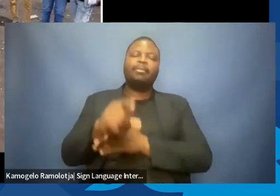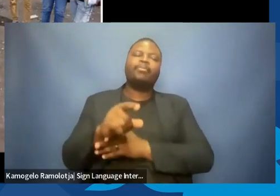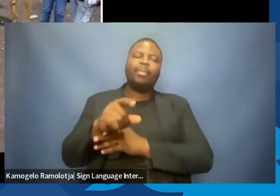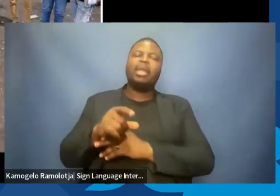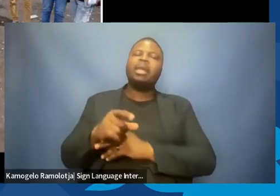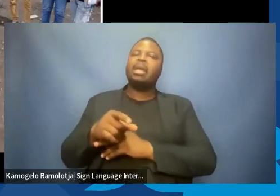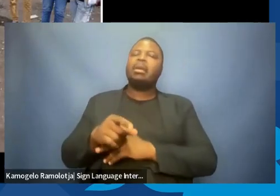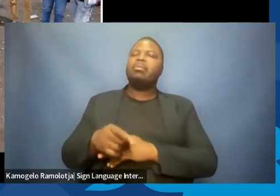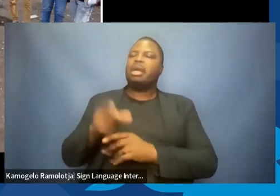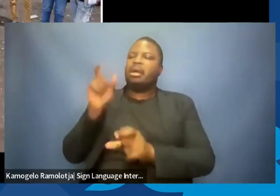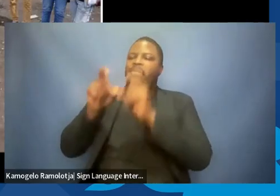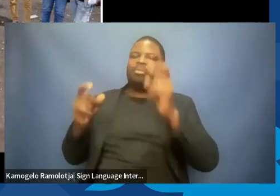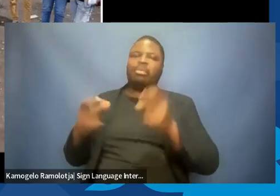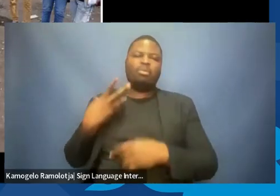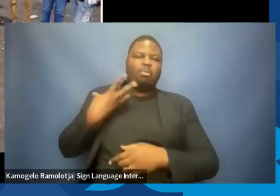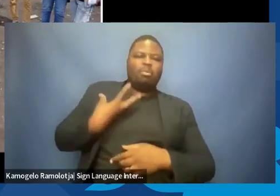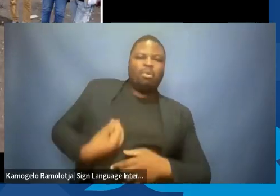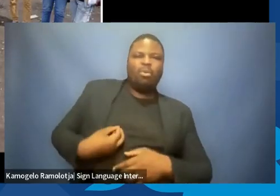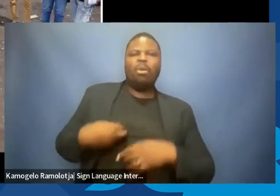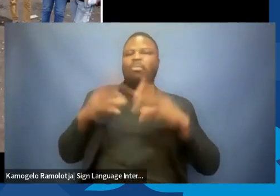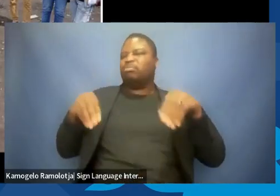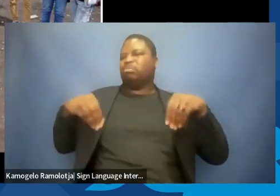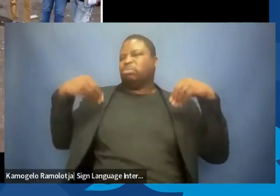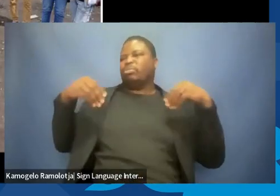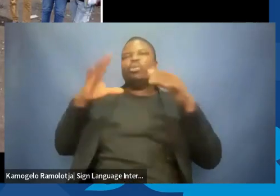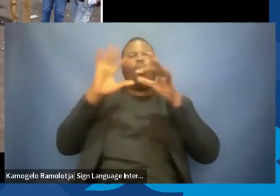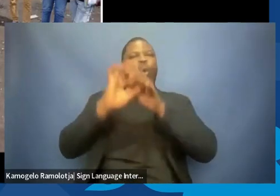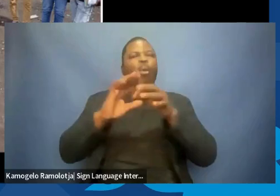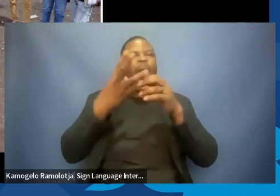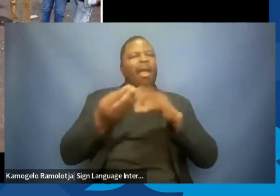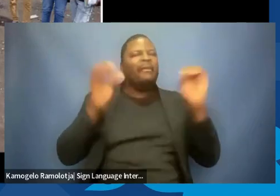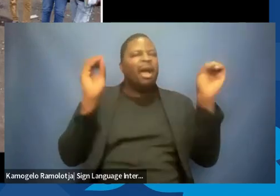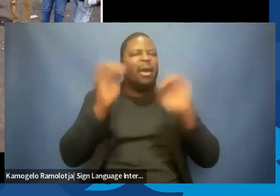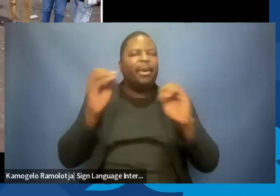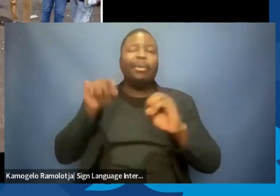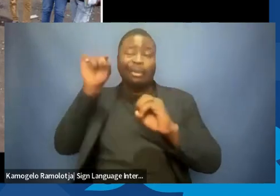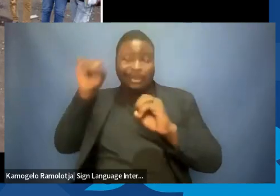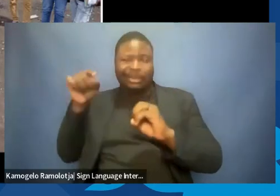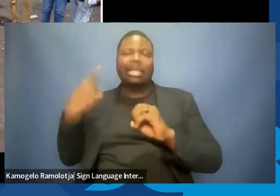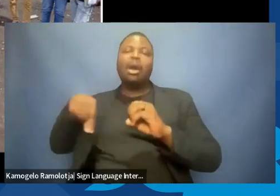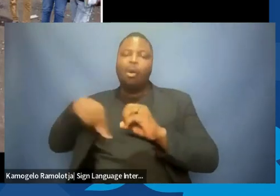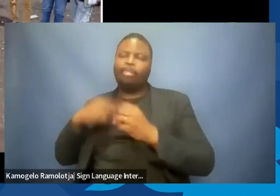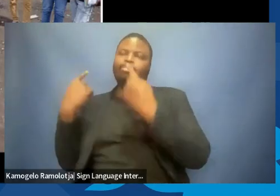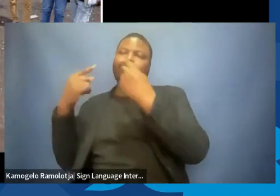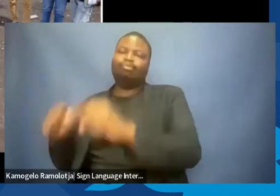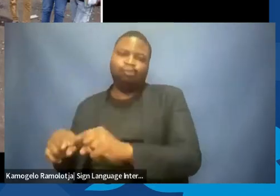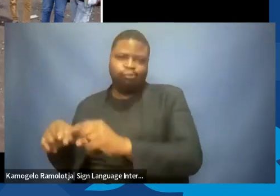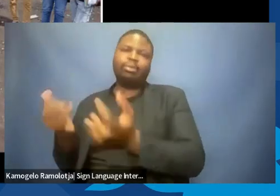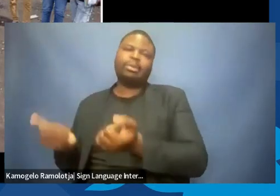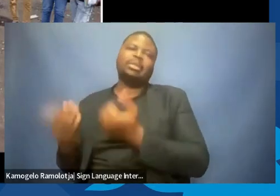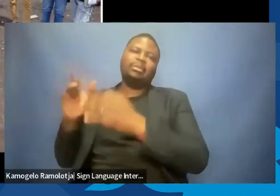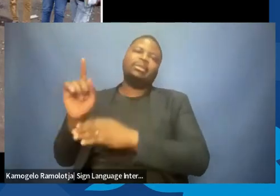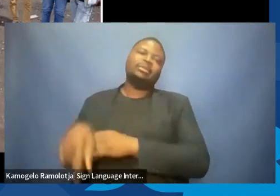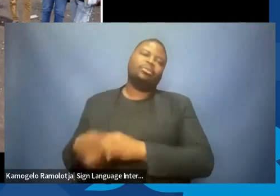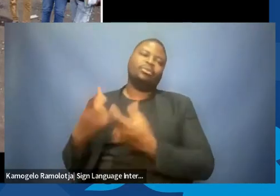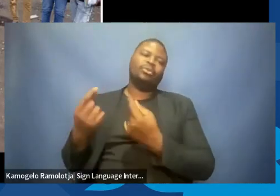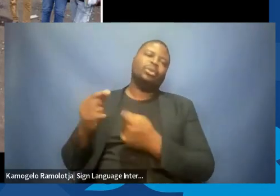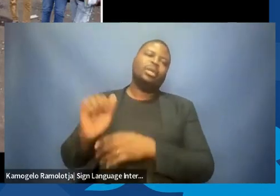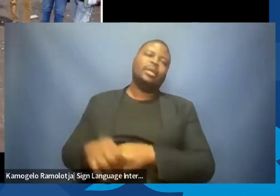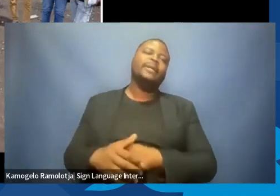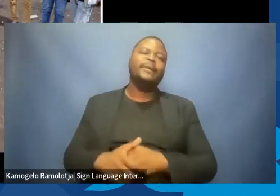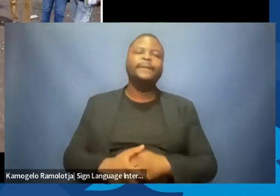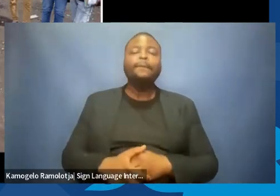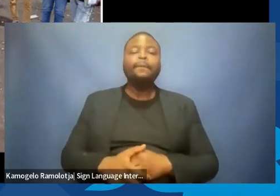focus on street medicine, which I'll discuss a little bit more in detail. And then we also provide outreach and services at